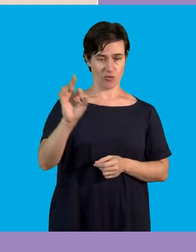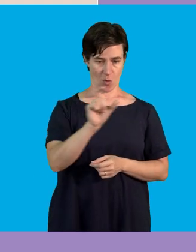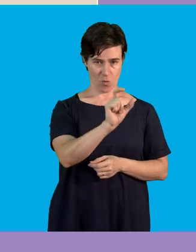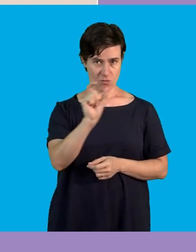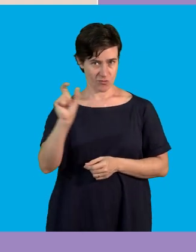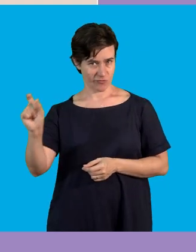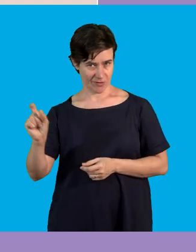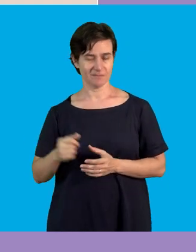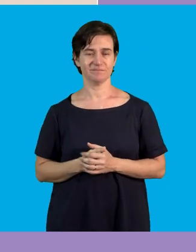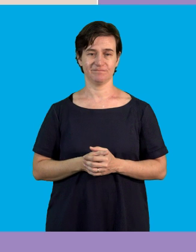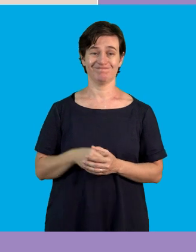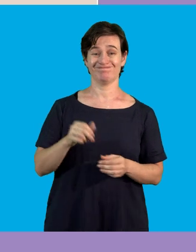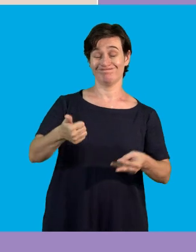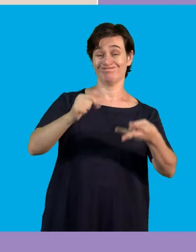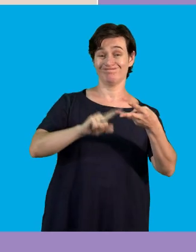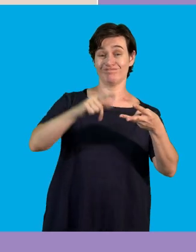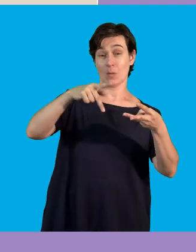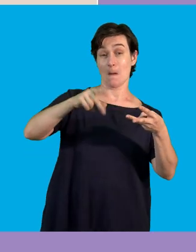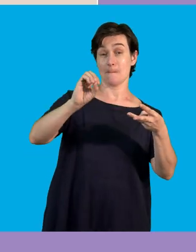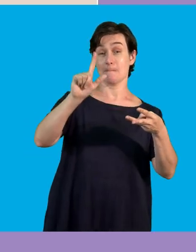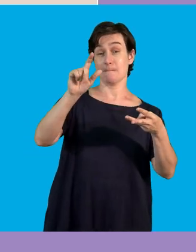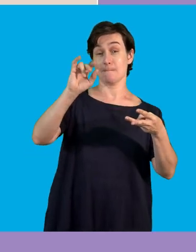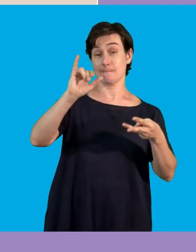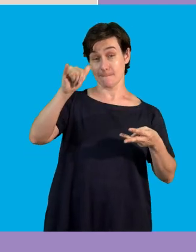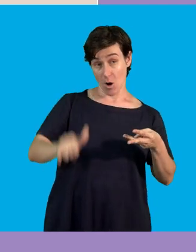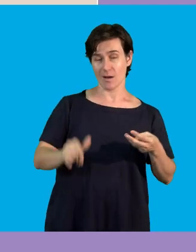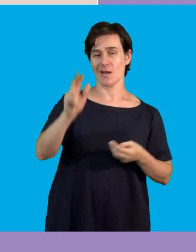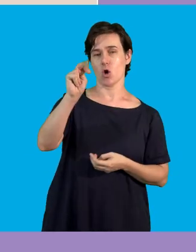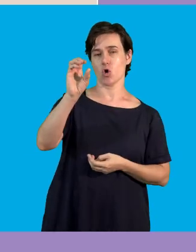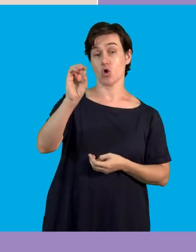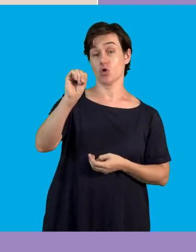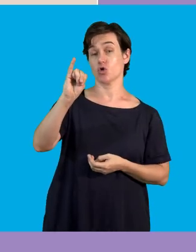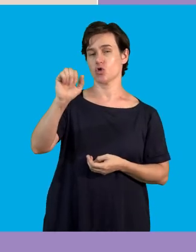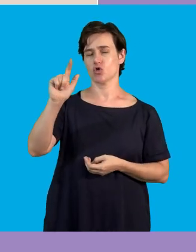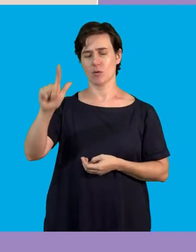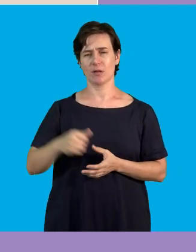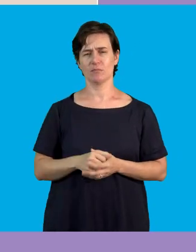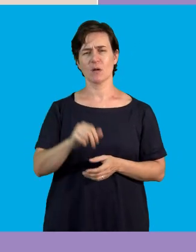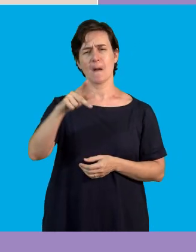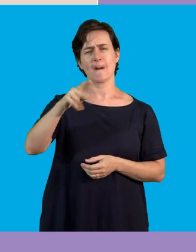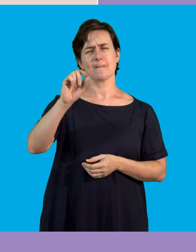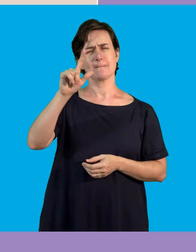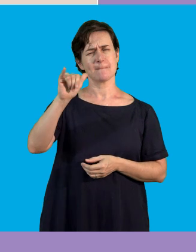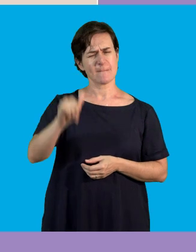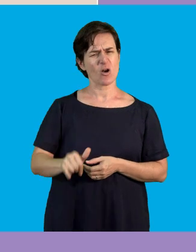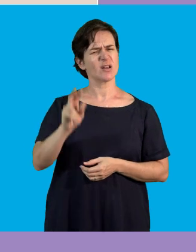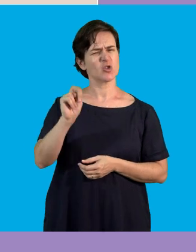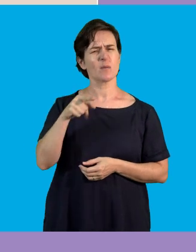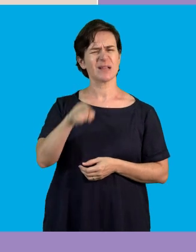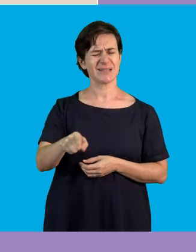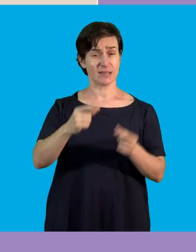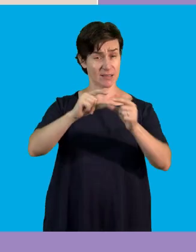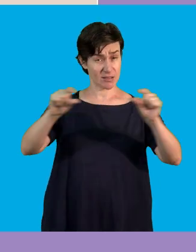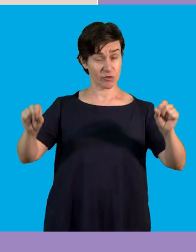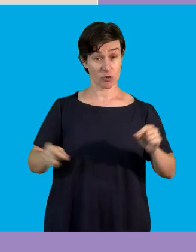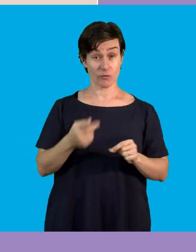One, two, three terms. All right, and the next word is polynomial. Polynomial is an expression